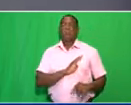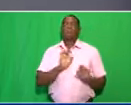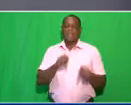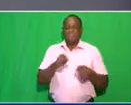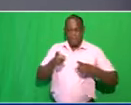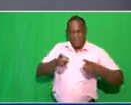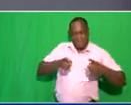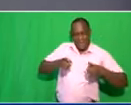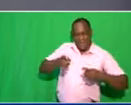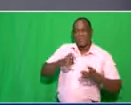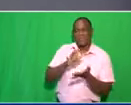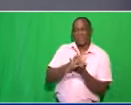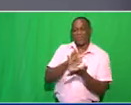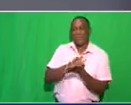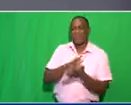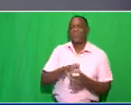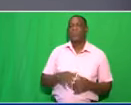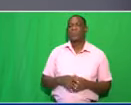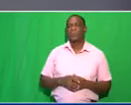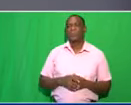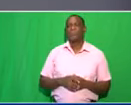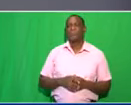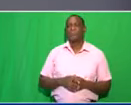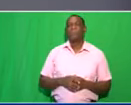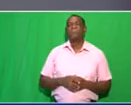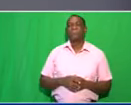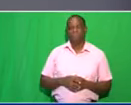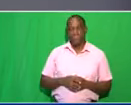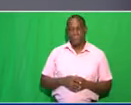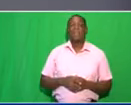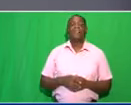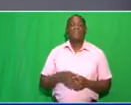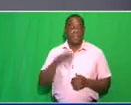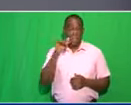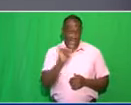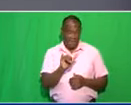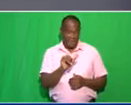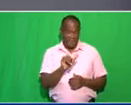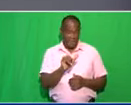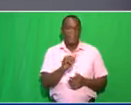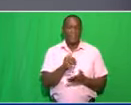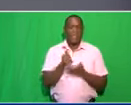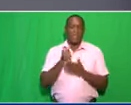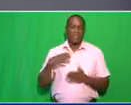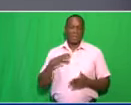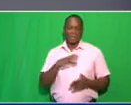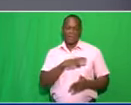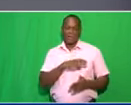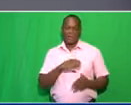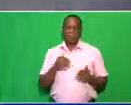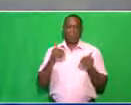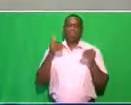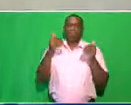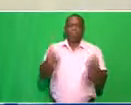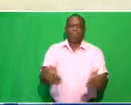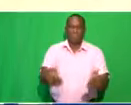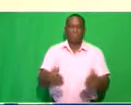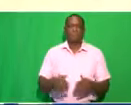And with this in mind, we are going forward as a committee at this time. Thank you very much. Thank you very